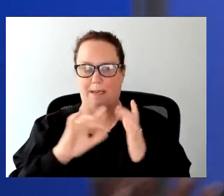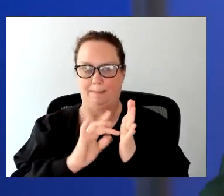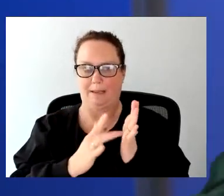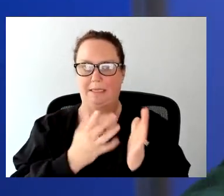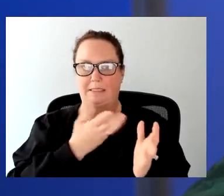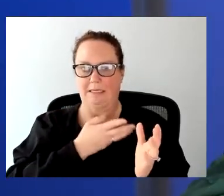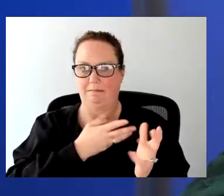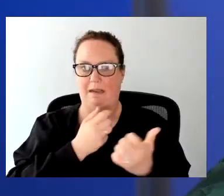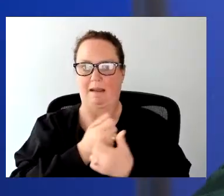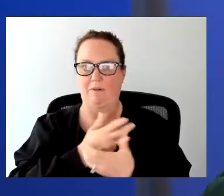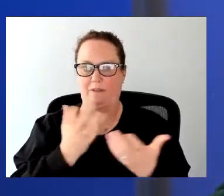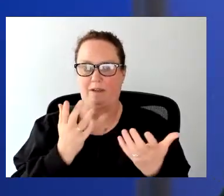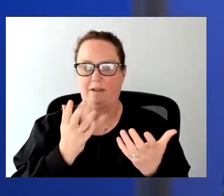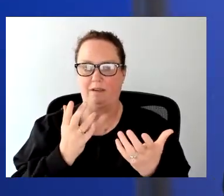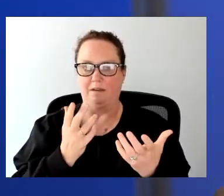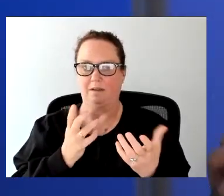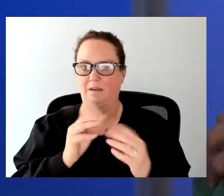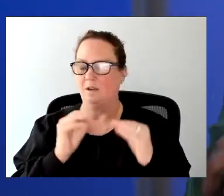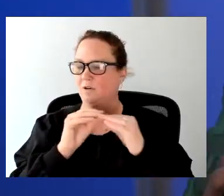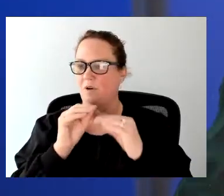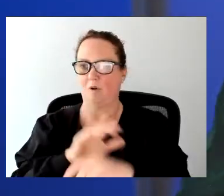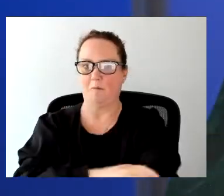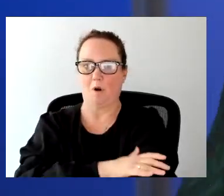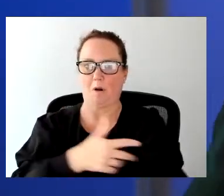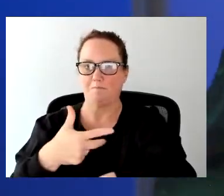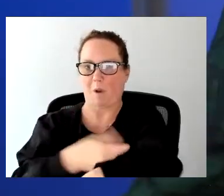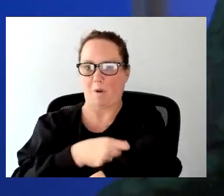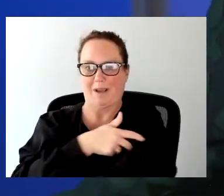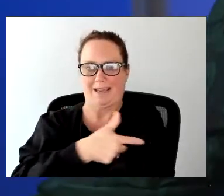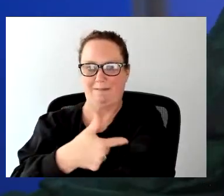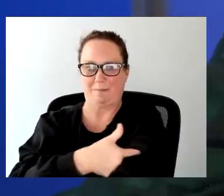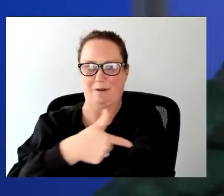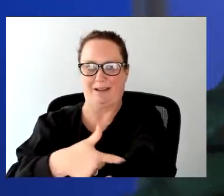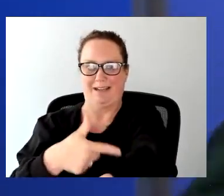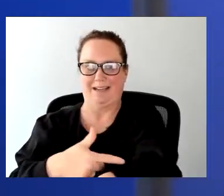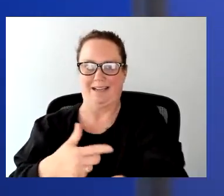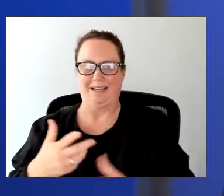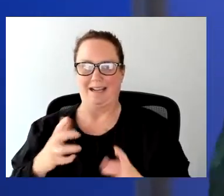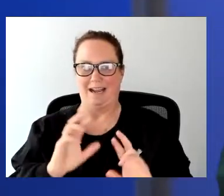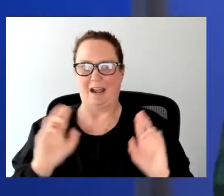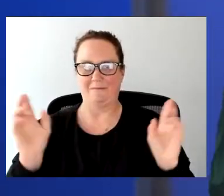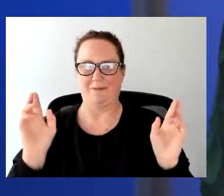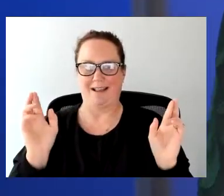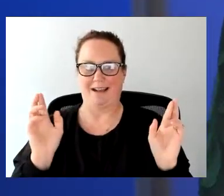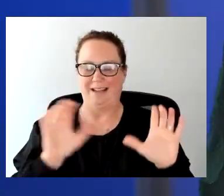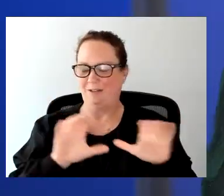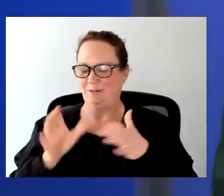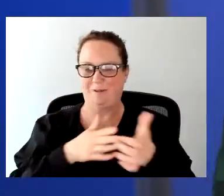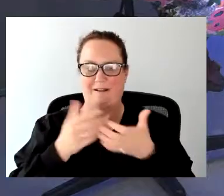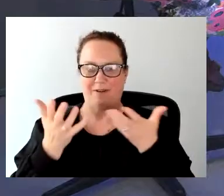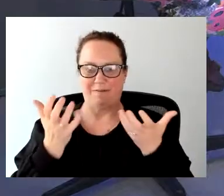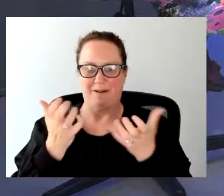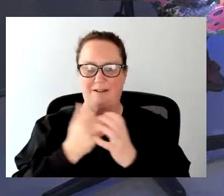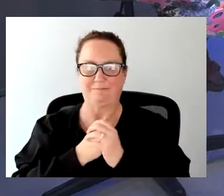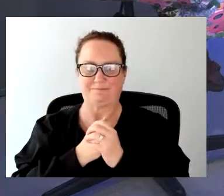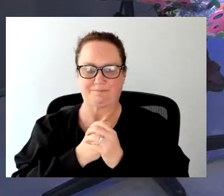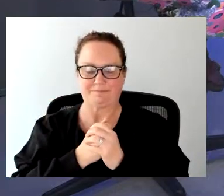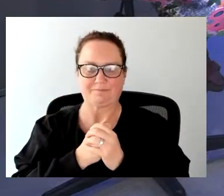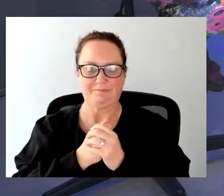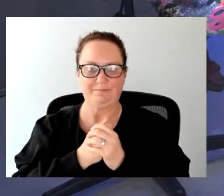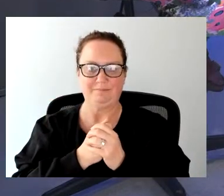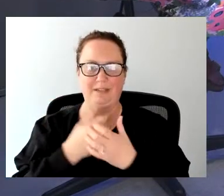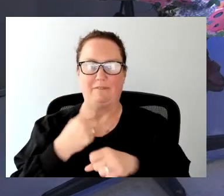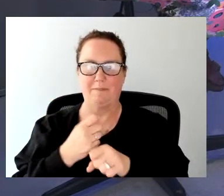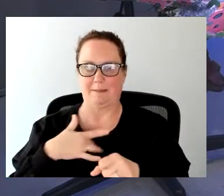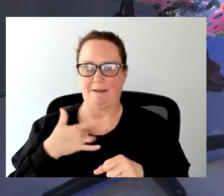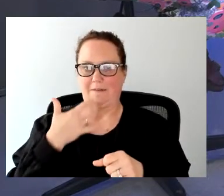everything through there. No more poking or prodding. So I'm just like, I'm yours, do whatever. As long as it will make me feel